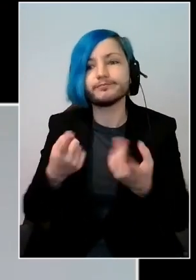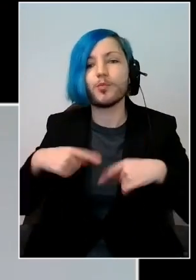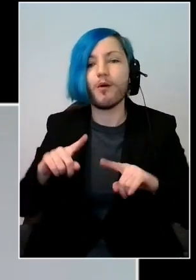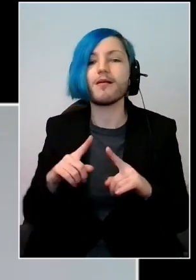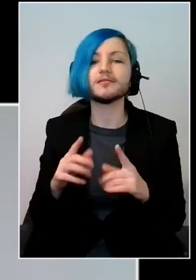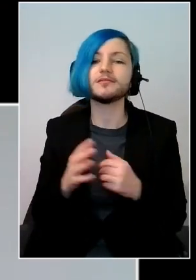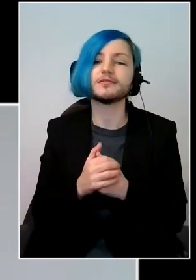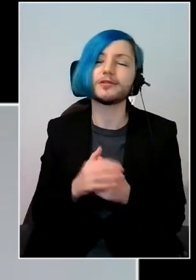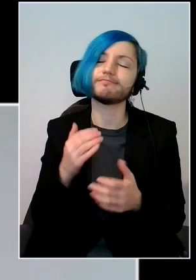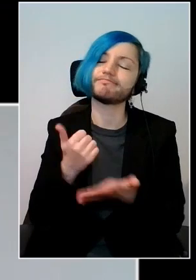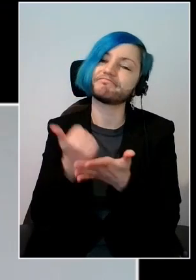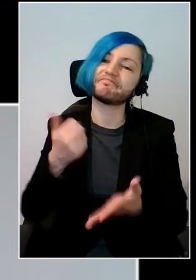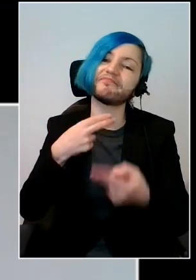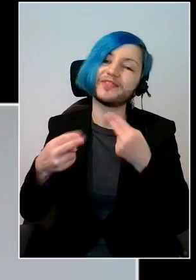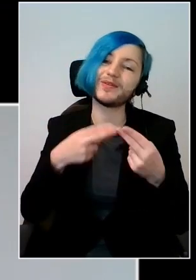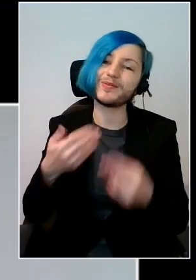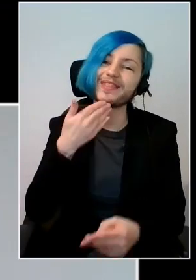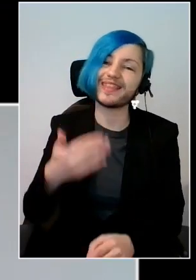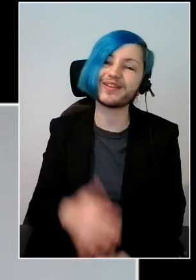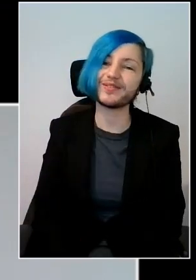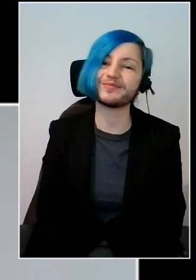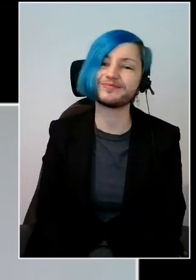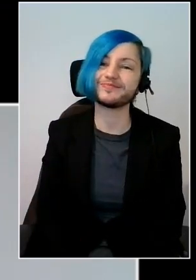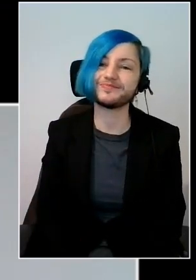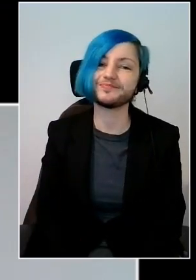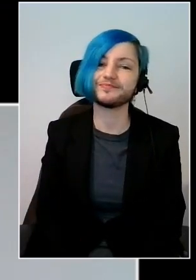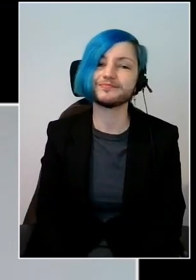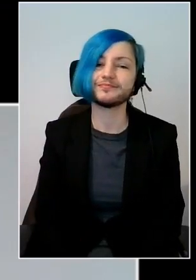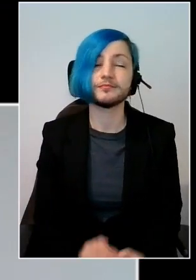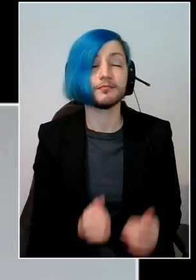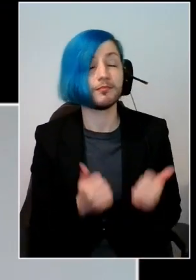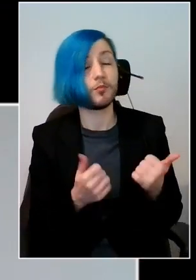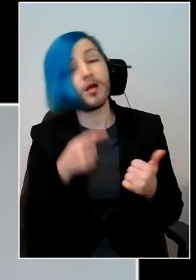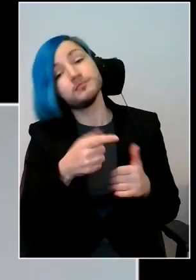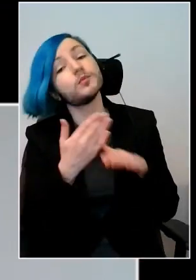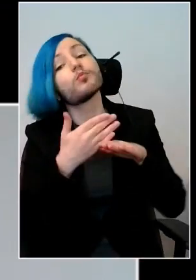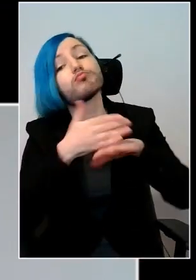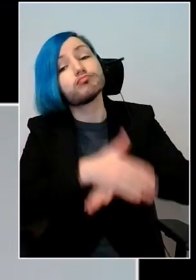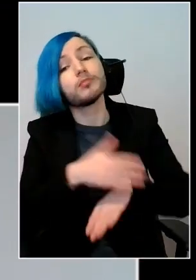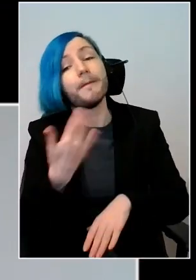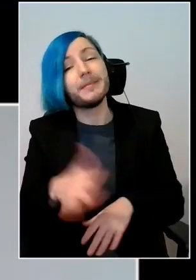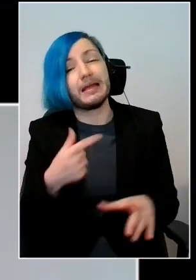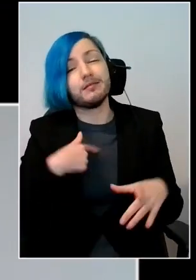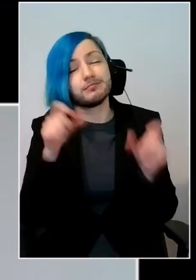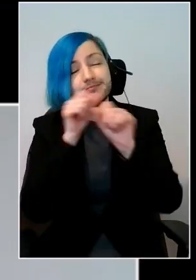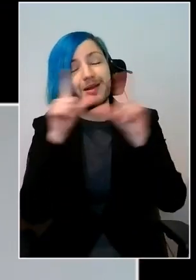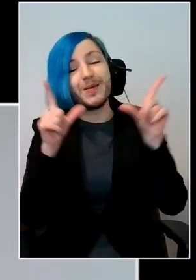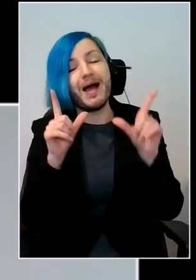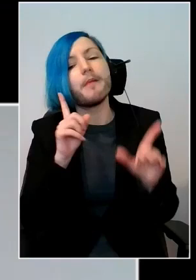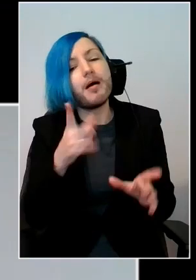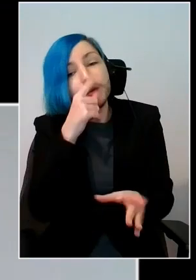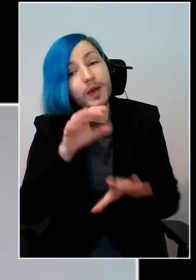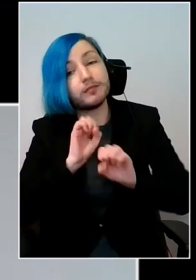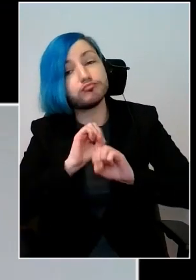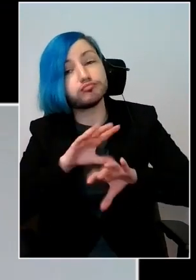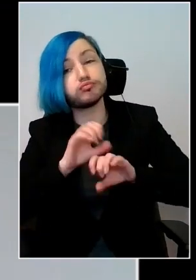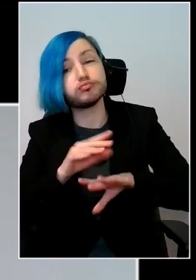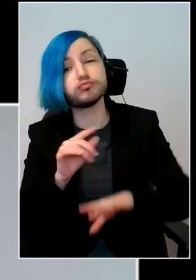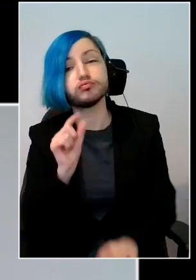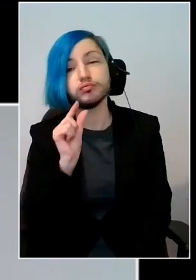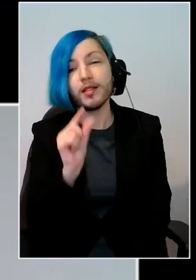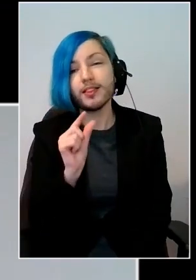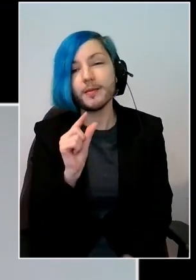fantastic news. Thank you. I mean, you've done an awful lot of work, I'm well aware of it, but can you tell us a bit about